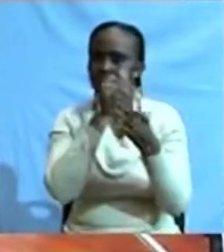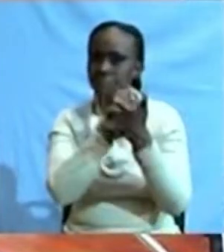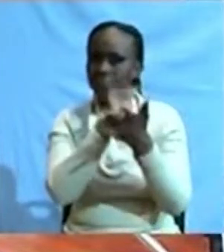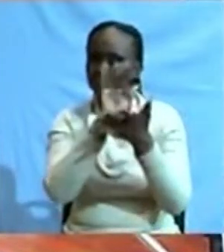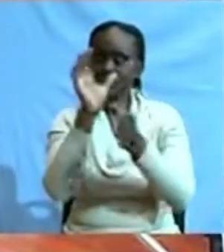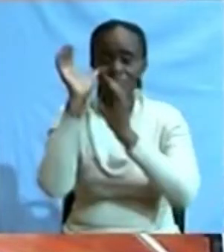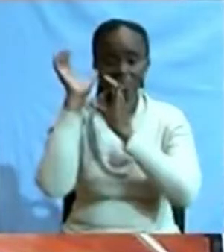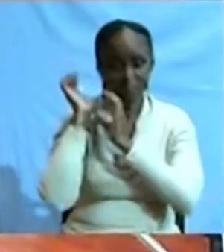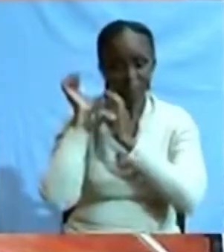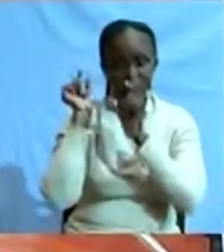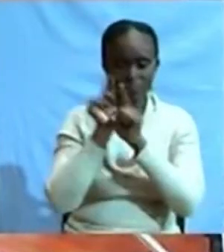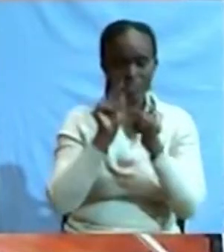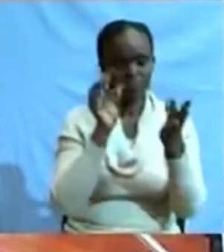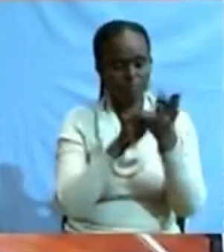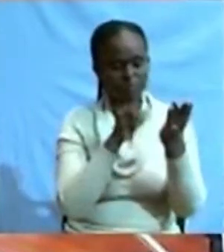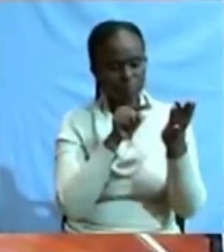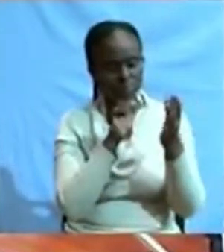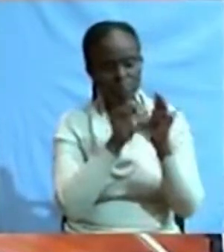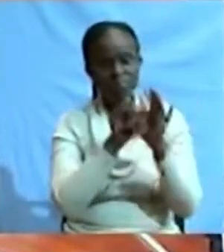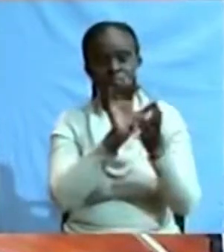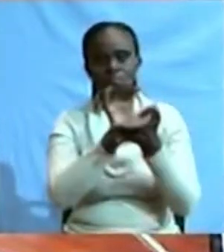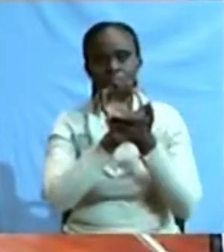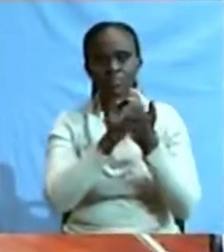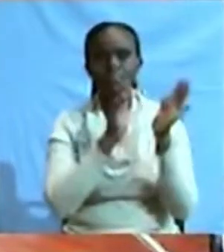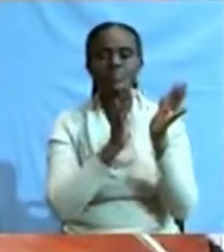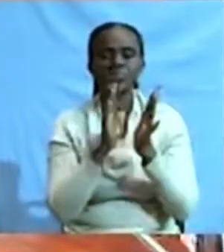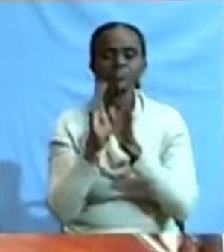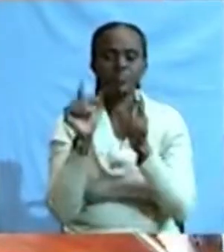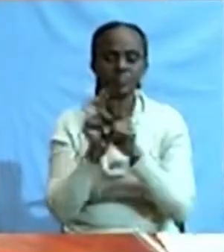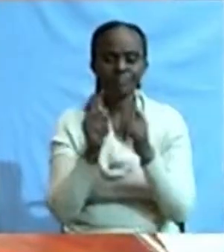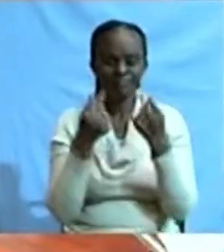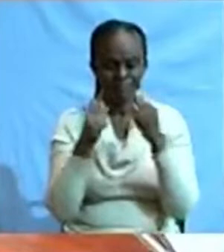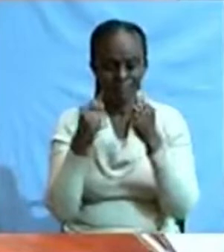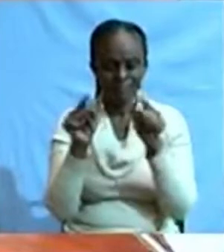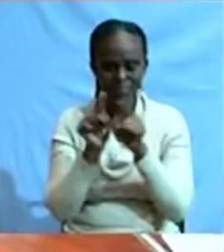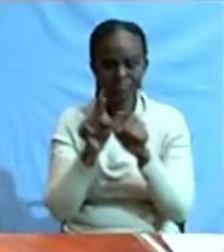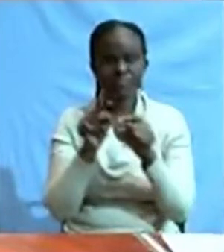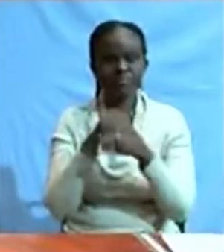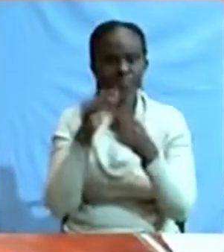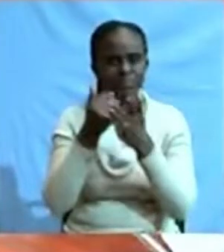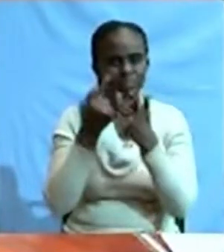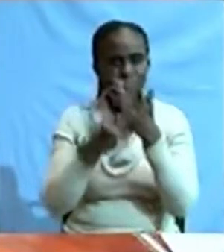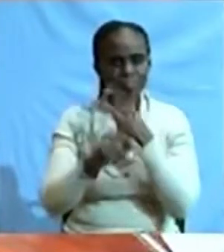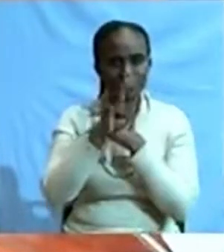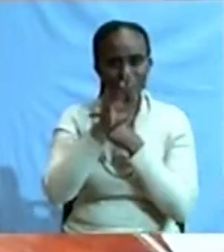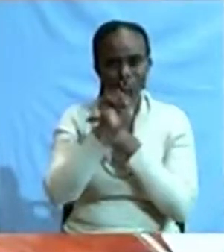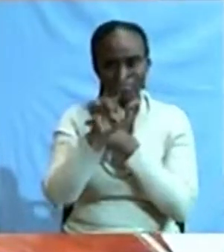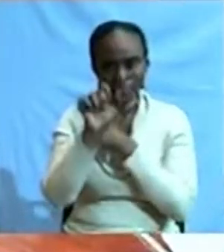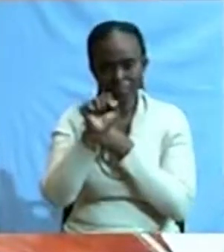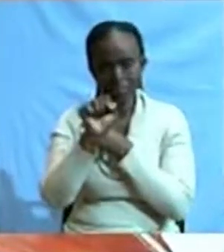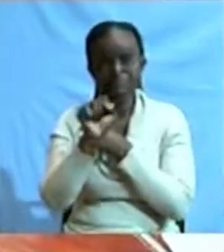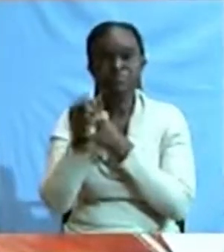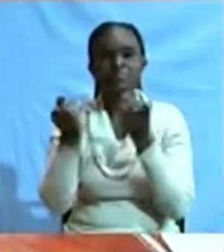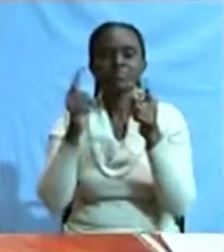indebtedness as stated in the debt liquidation plans and strive to settle the current bills as they fall